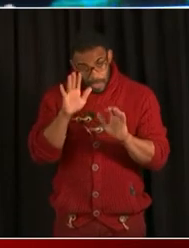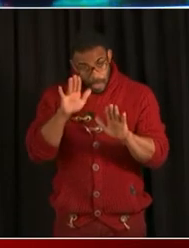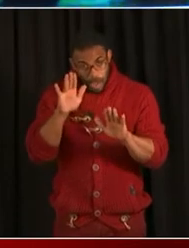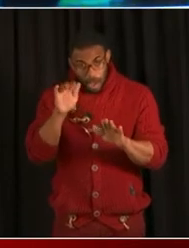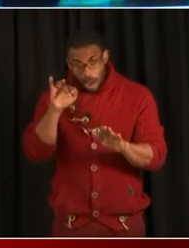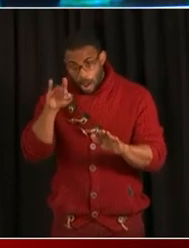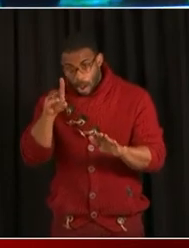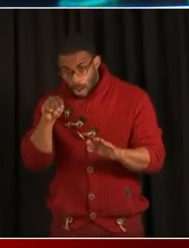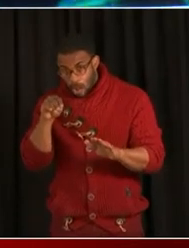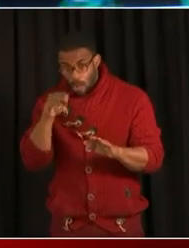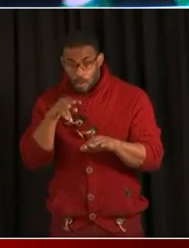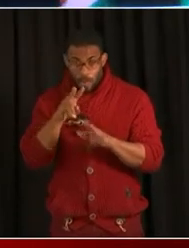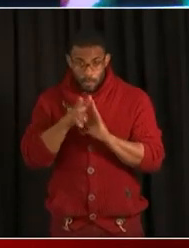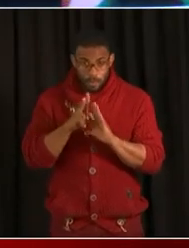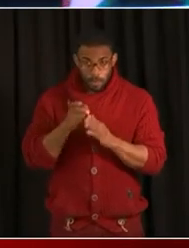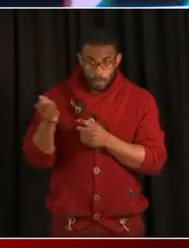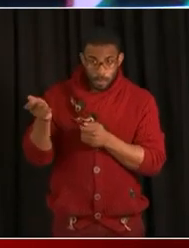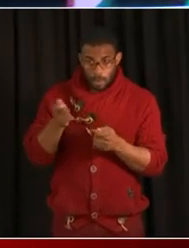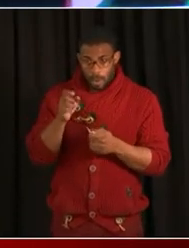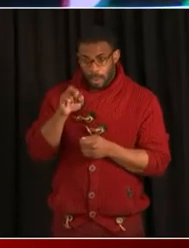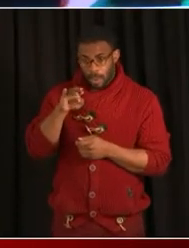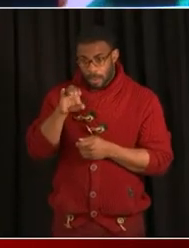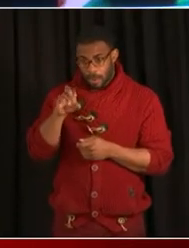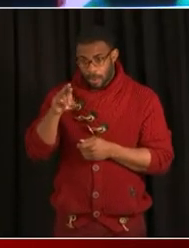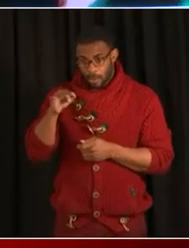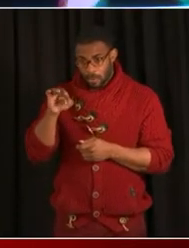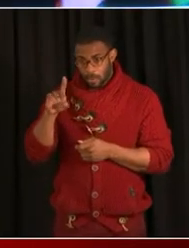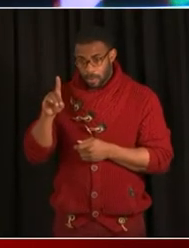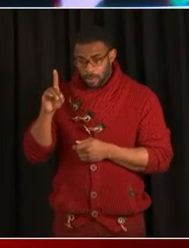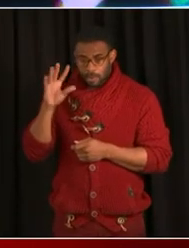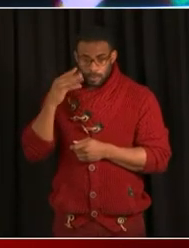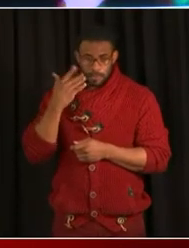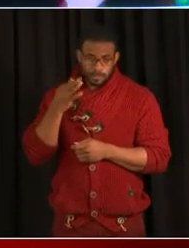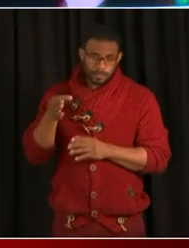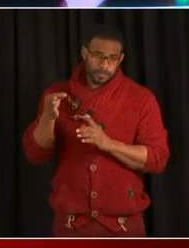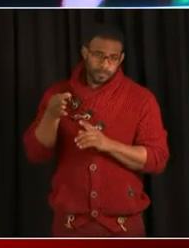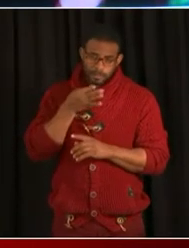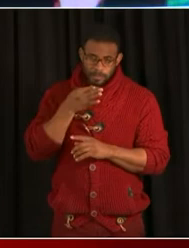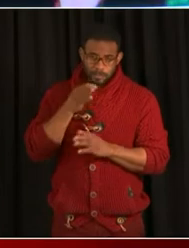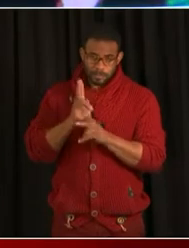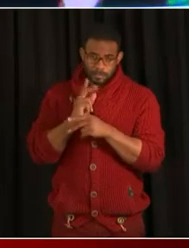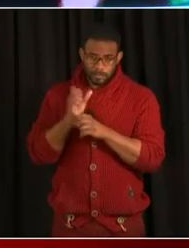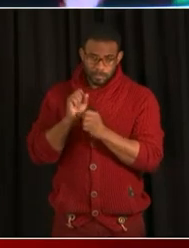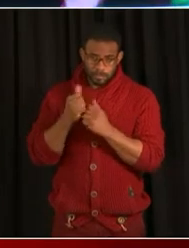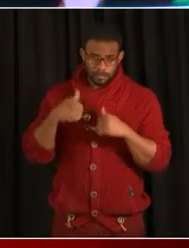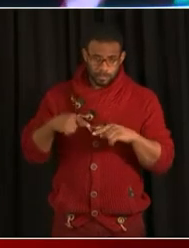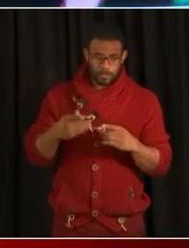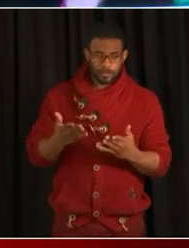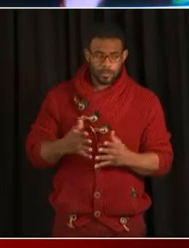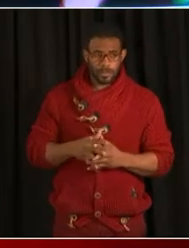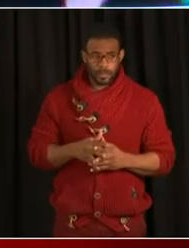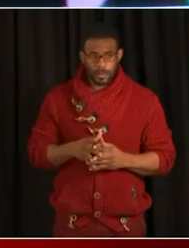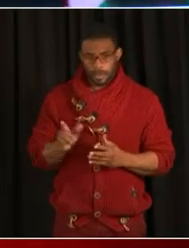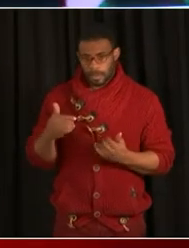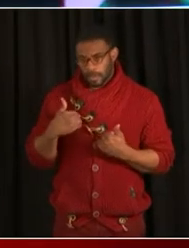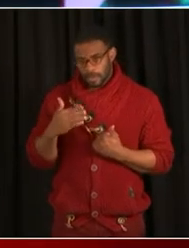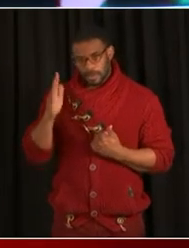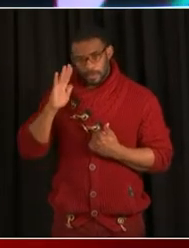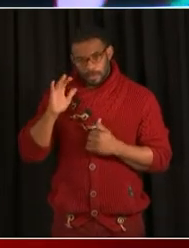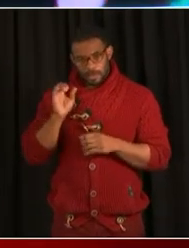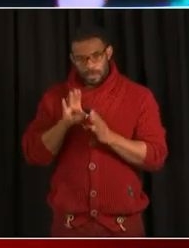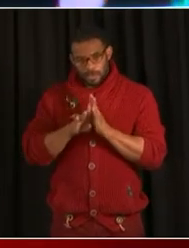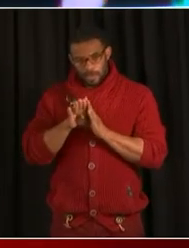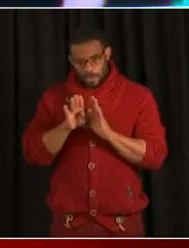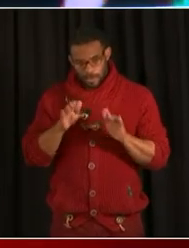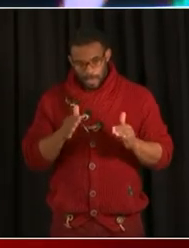excellent audio and video. We brought Eric Richardson in, a veteran producer in DC, to work with us, as he has in the past,